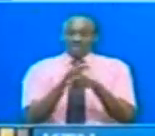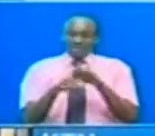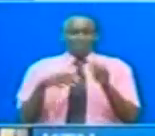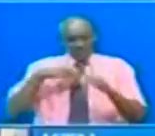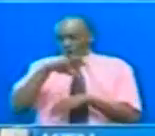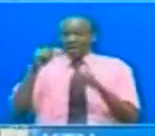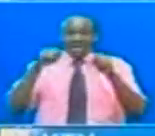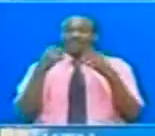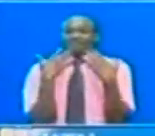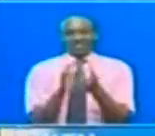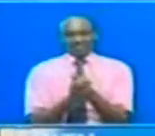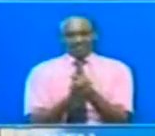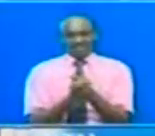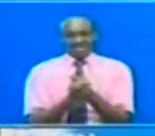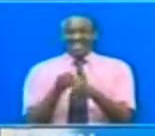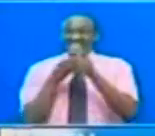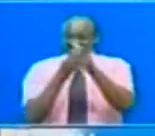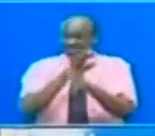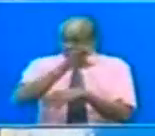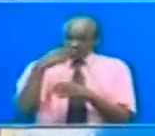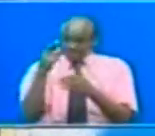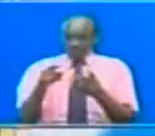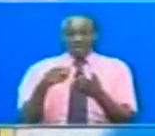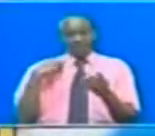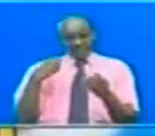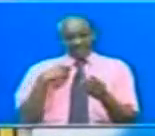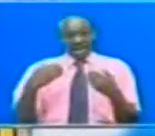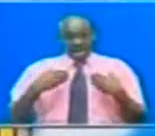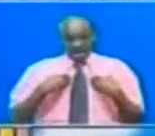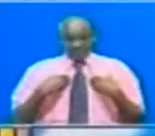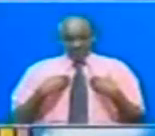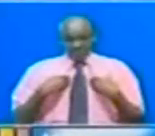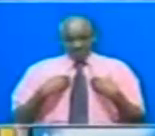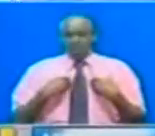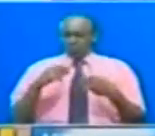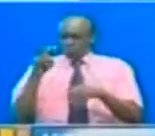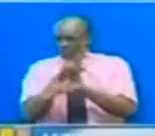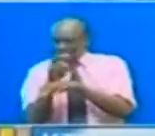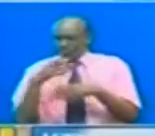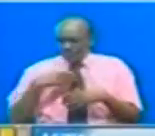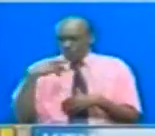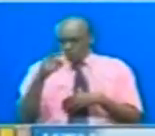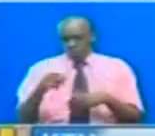has agreed. The leaders agreed to have the National Cohesion and Integration Commission to monitor persons who incite